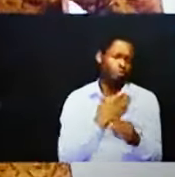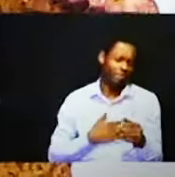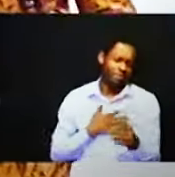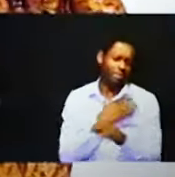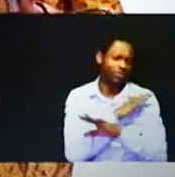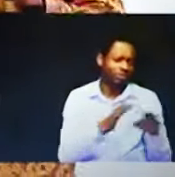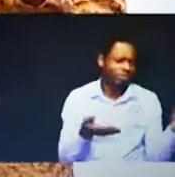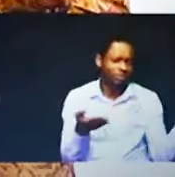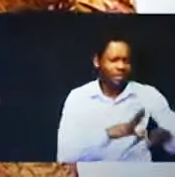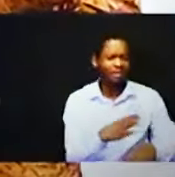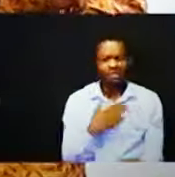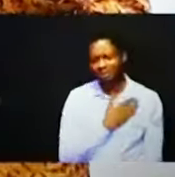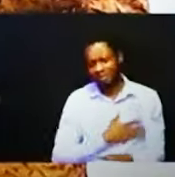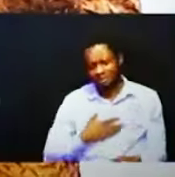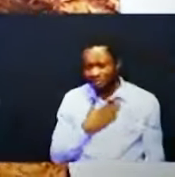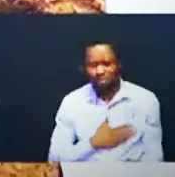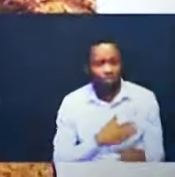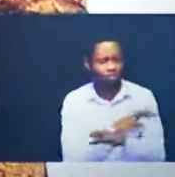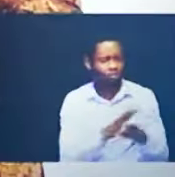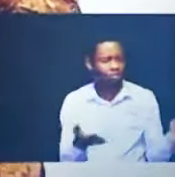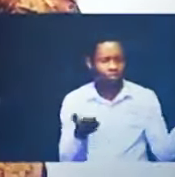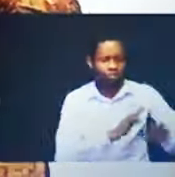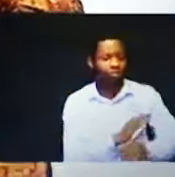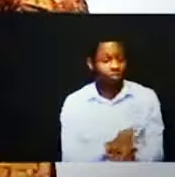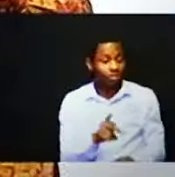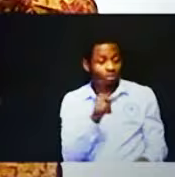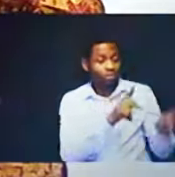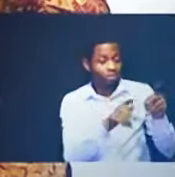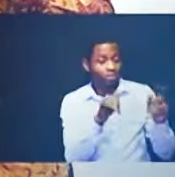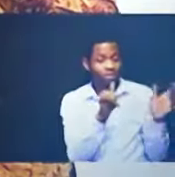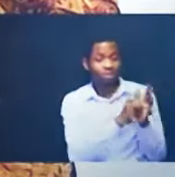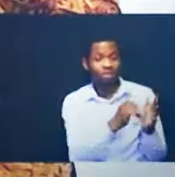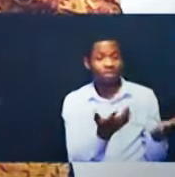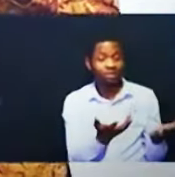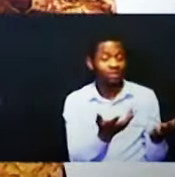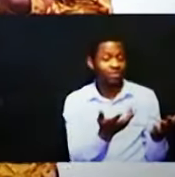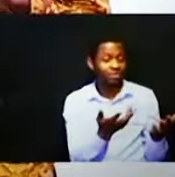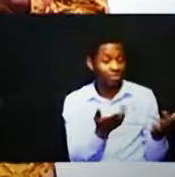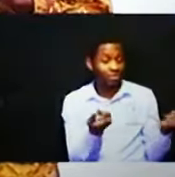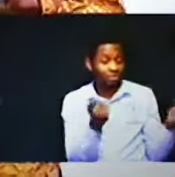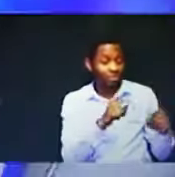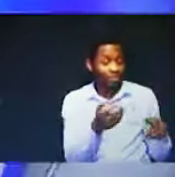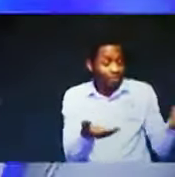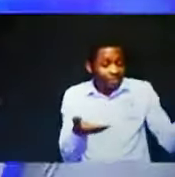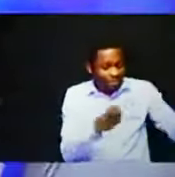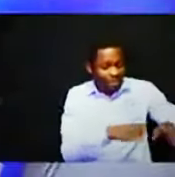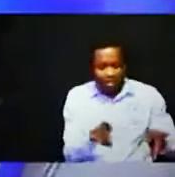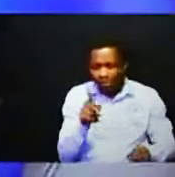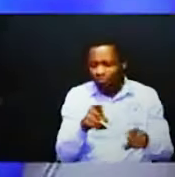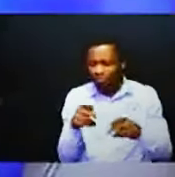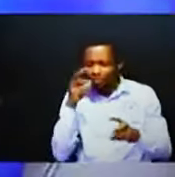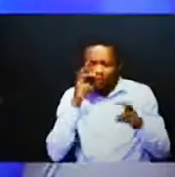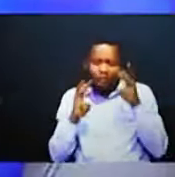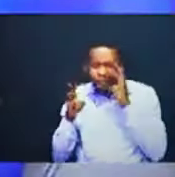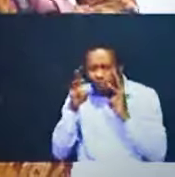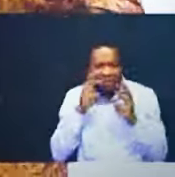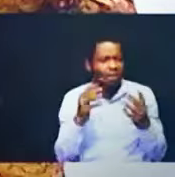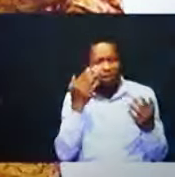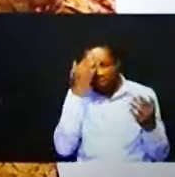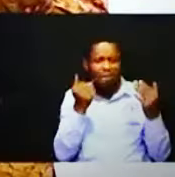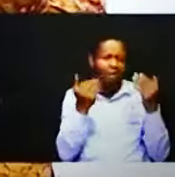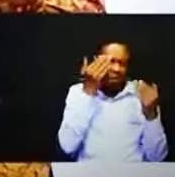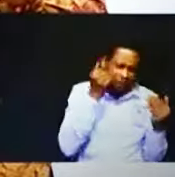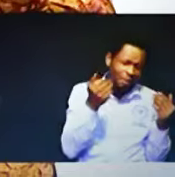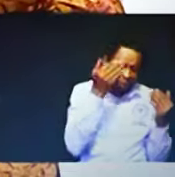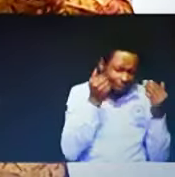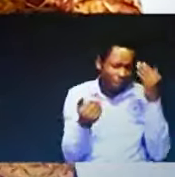wotiam say, ah Dorcas untimi wusa. People like that, when they die, people cry with the major hwanio. Nipa otisa no so wo wupe na manfo so say, who